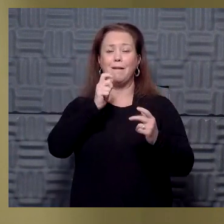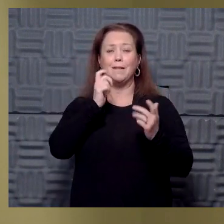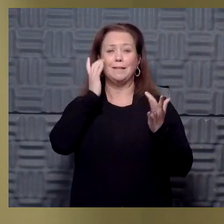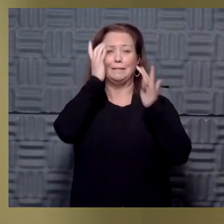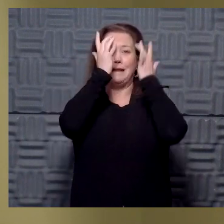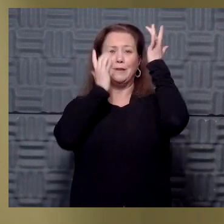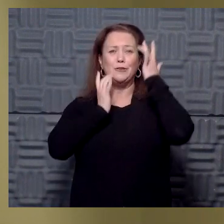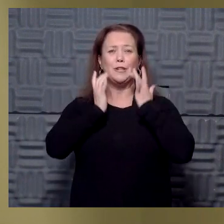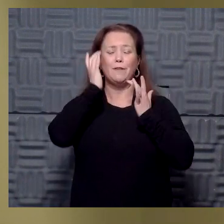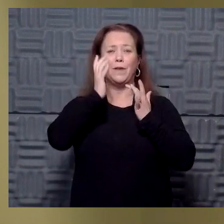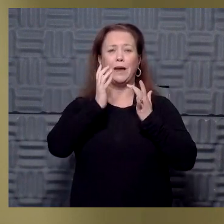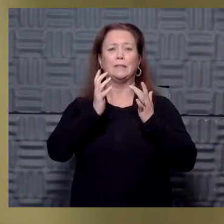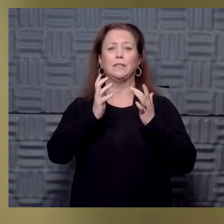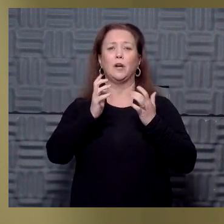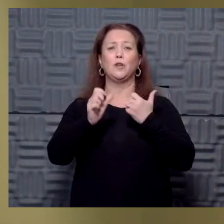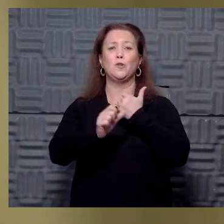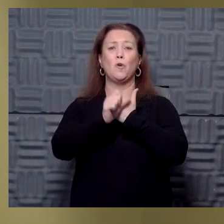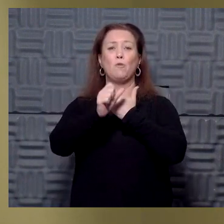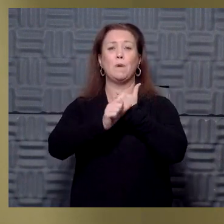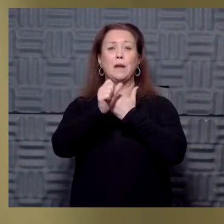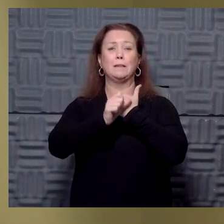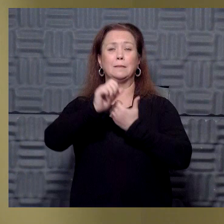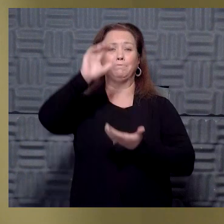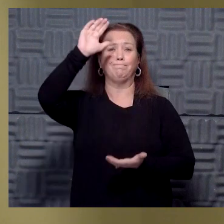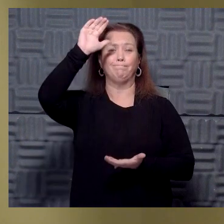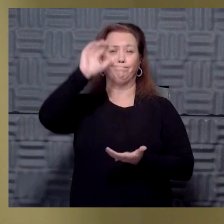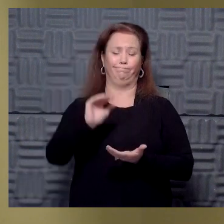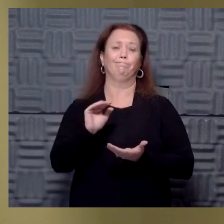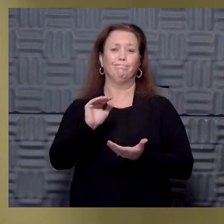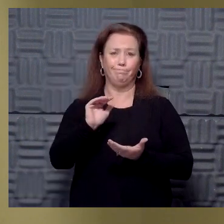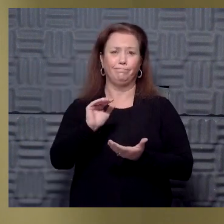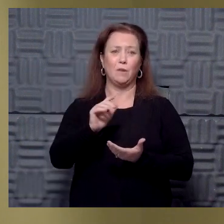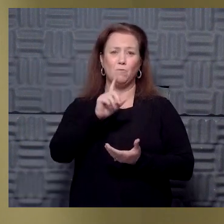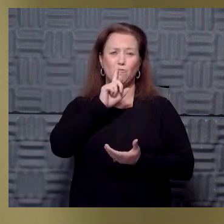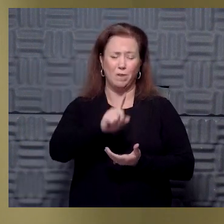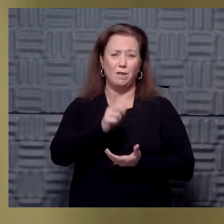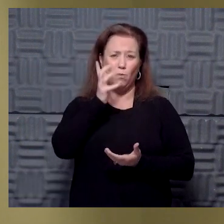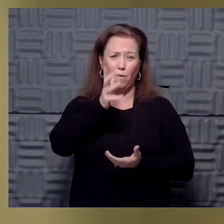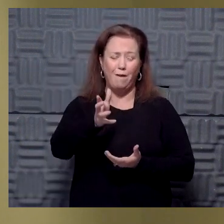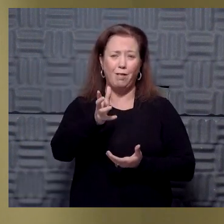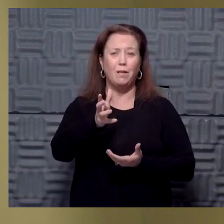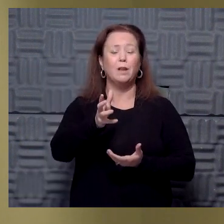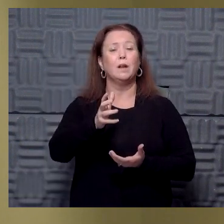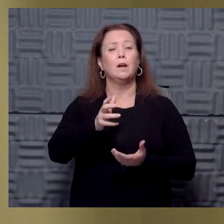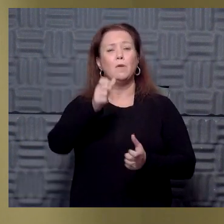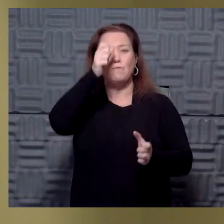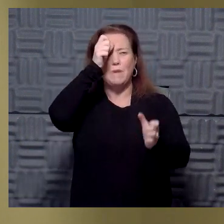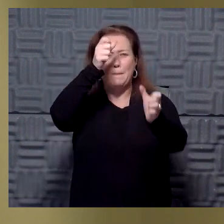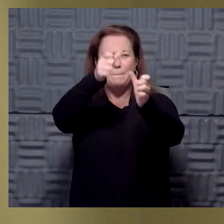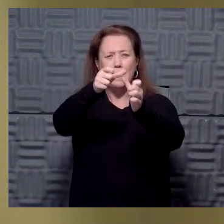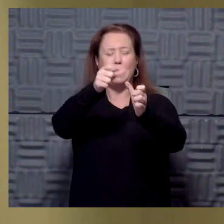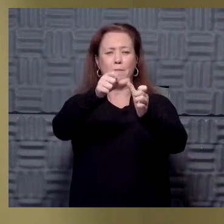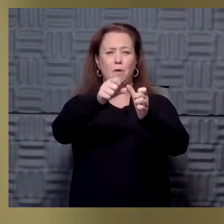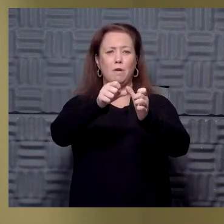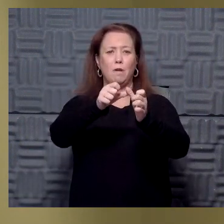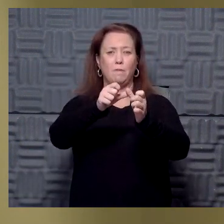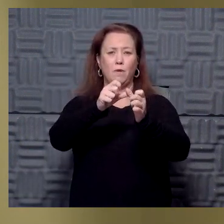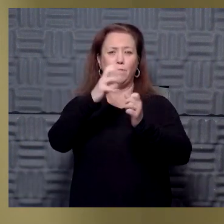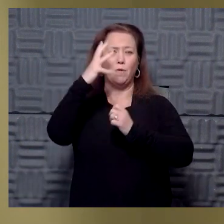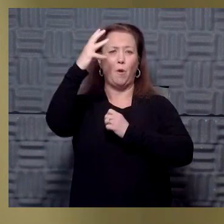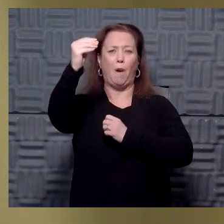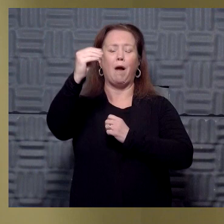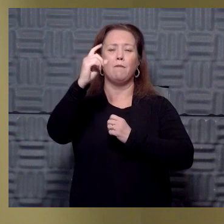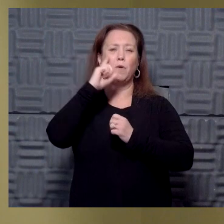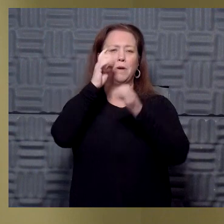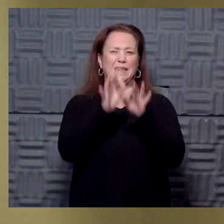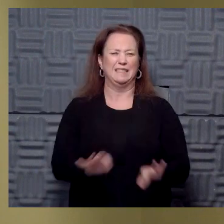face, your risk of getting this disease is going to go exponentially down. So please remember that when you do have to travel for essential